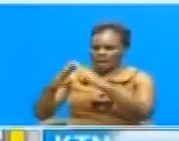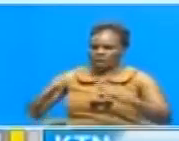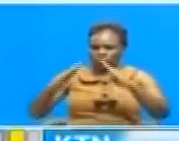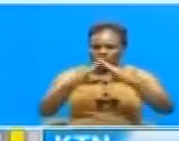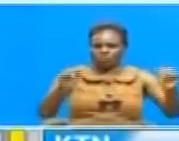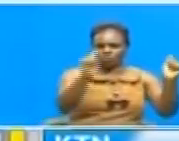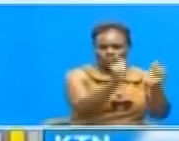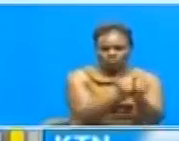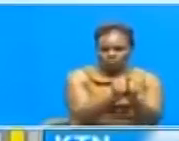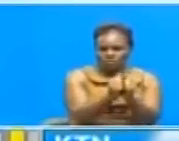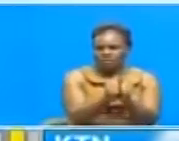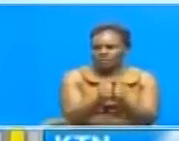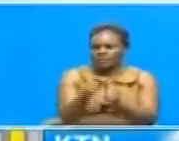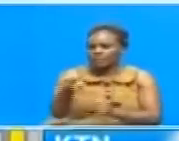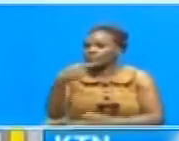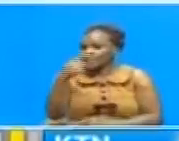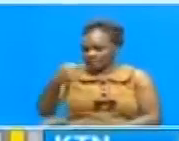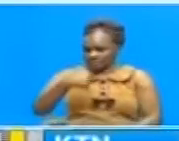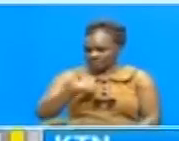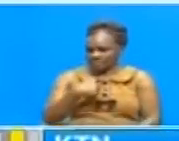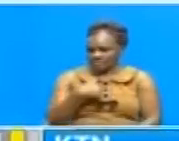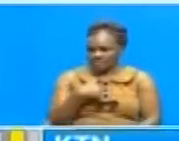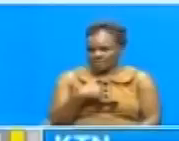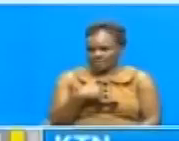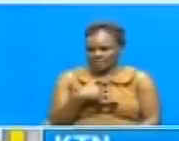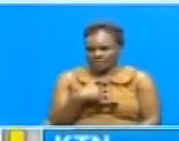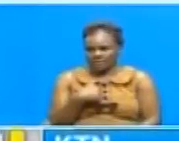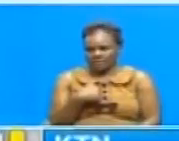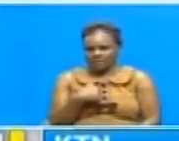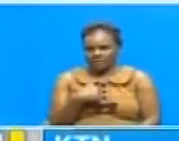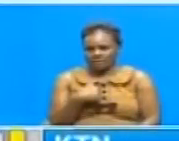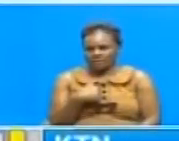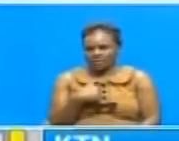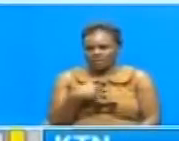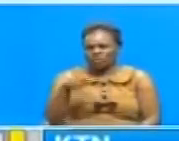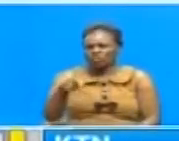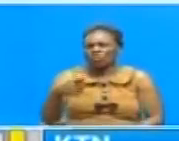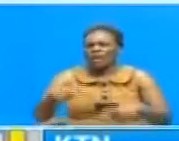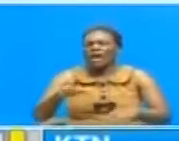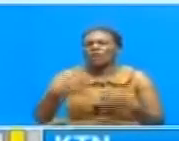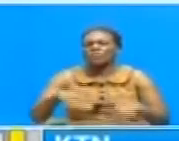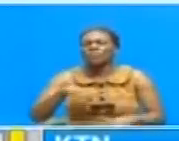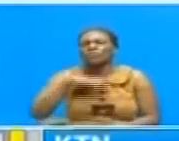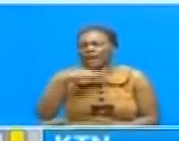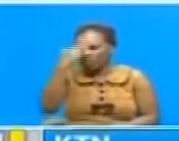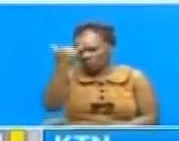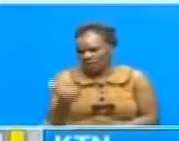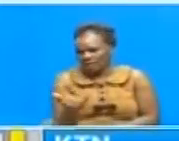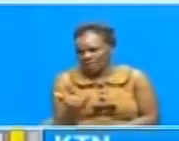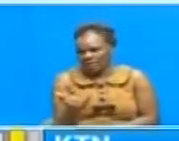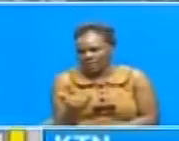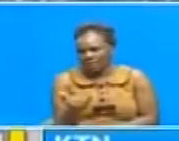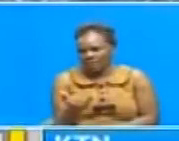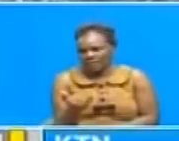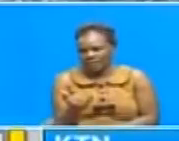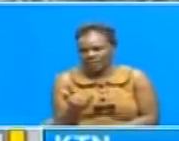wa Msingi, they told me, after, of course, quarreling them, why do you allow your people just to die? You have the crown, you have the swagger stick, and